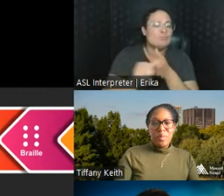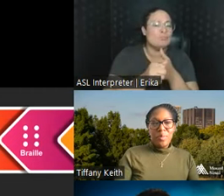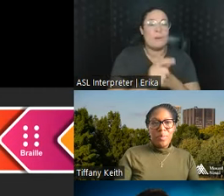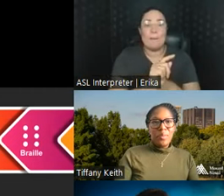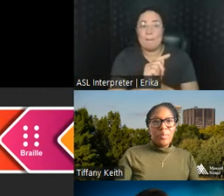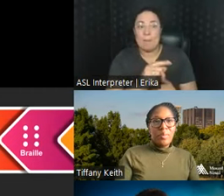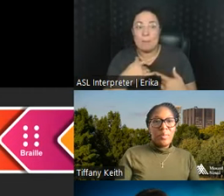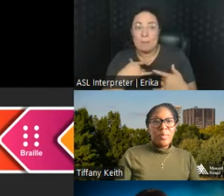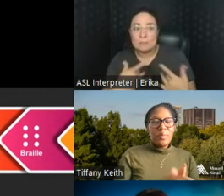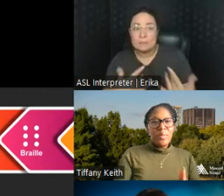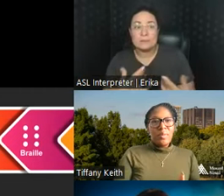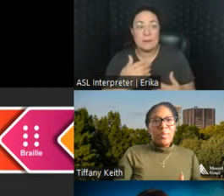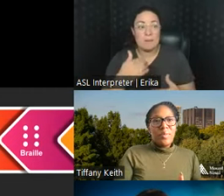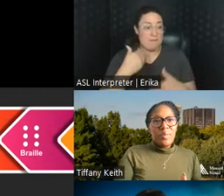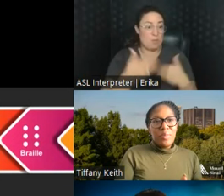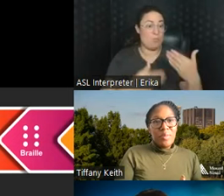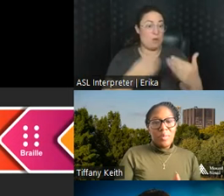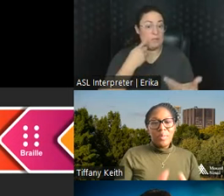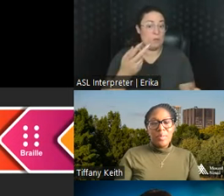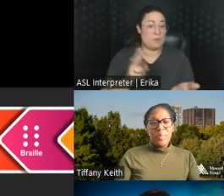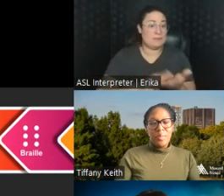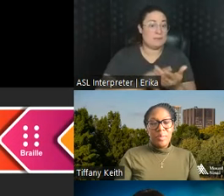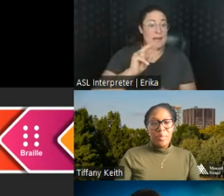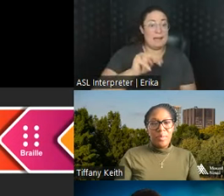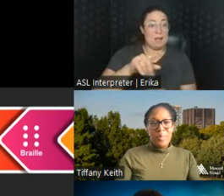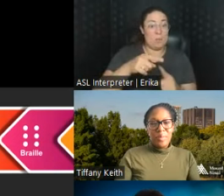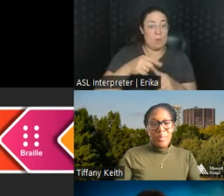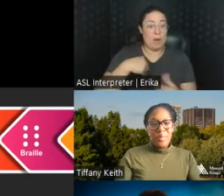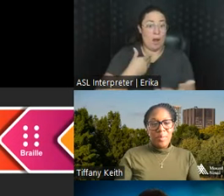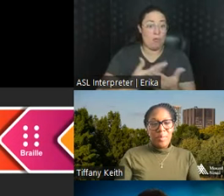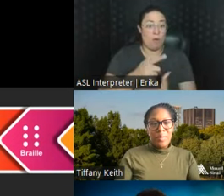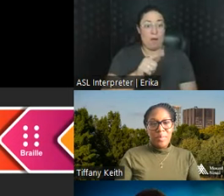process for signing in when I get to the lobby of the building?